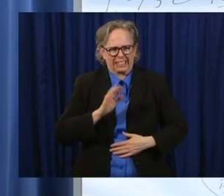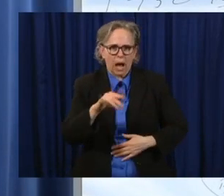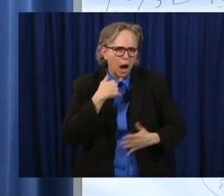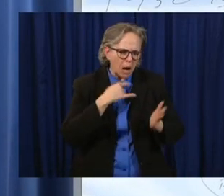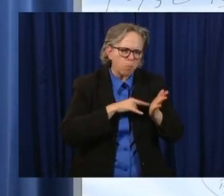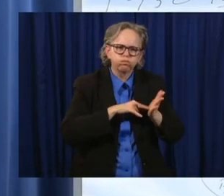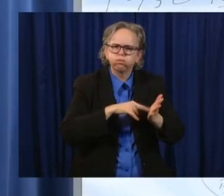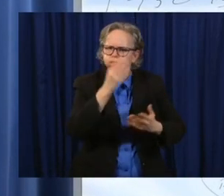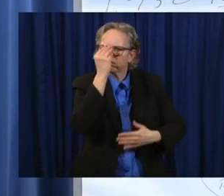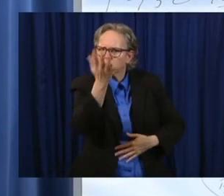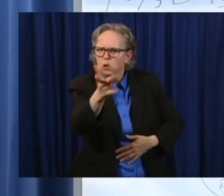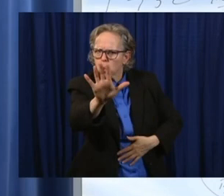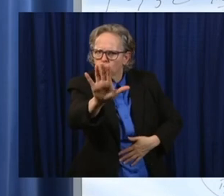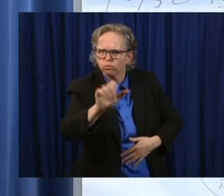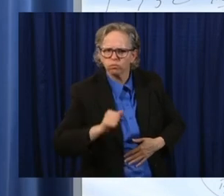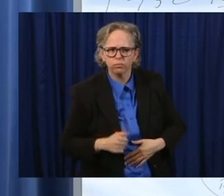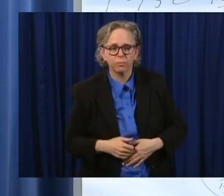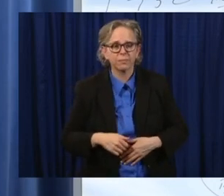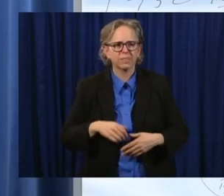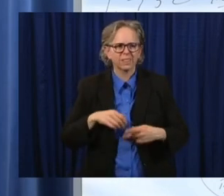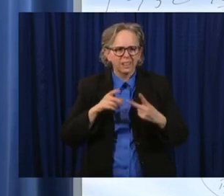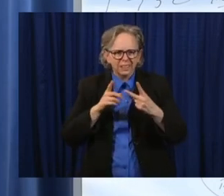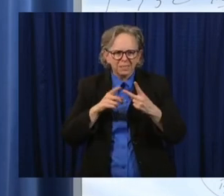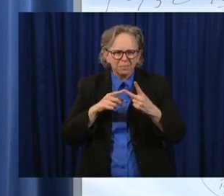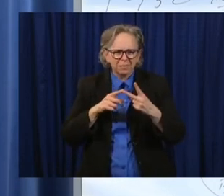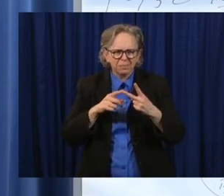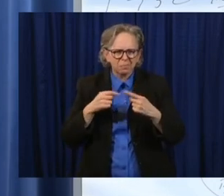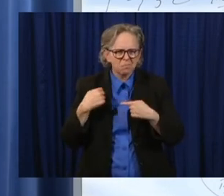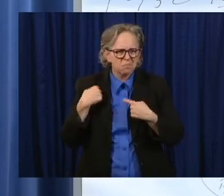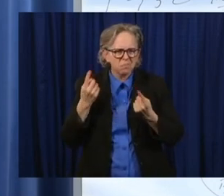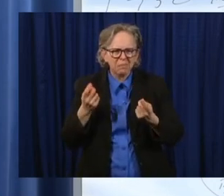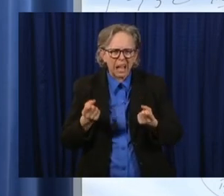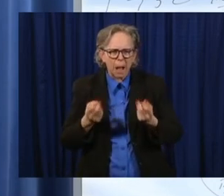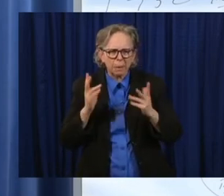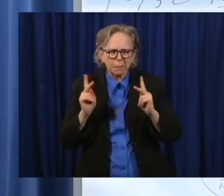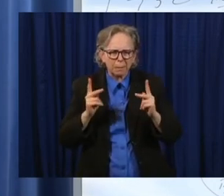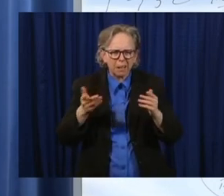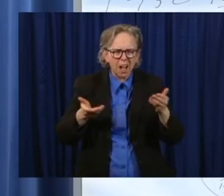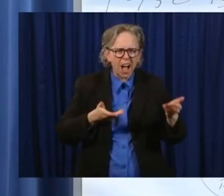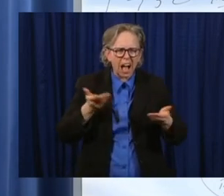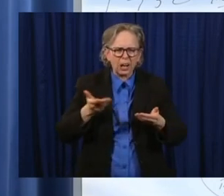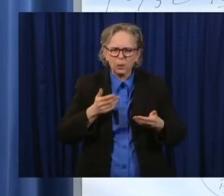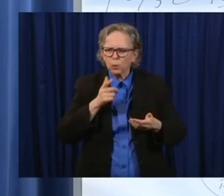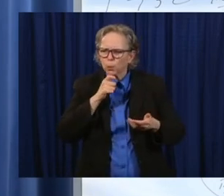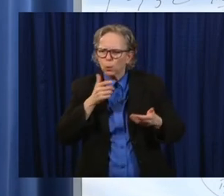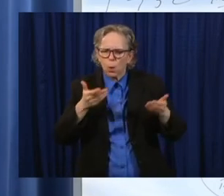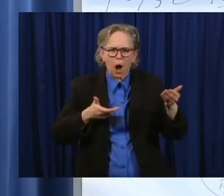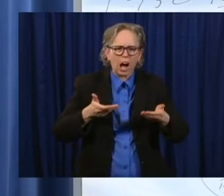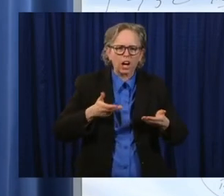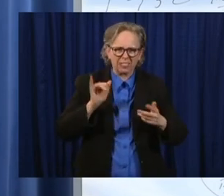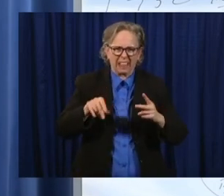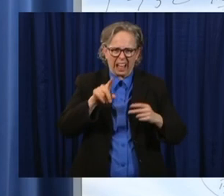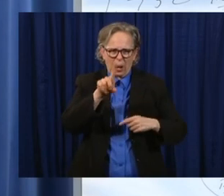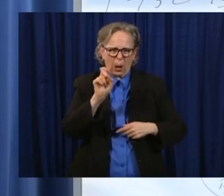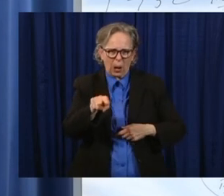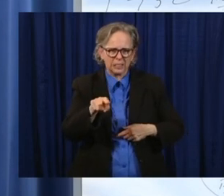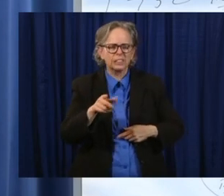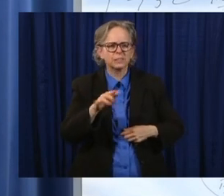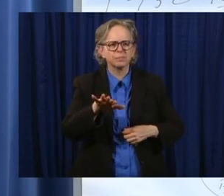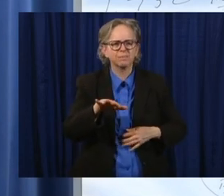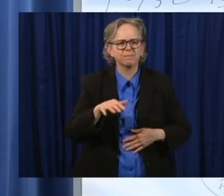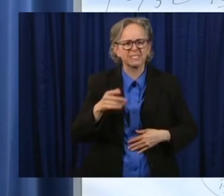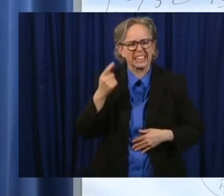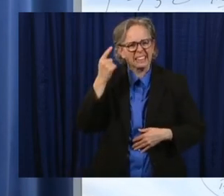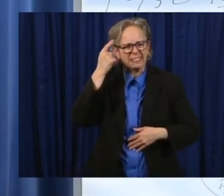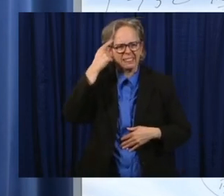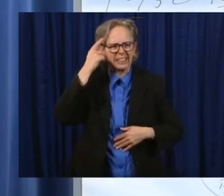as the how many people have been hired and how will they be hired, I think the way it's going to be set up is they're going